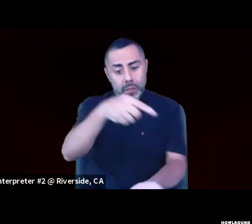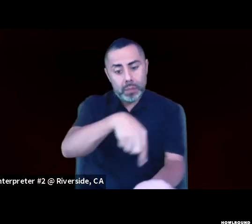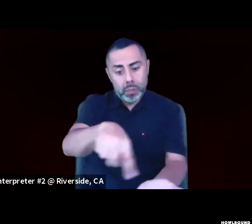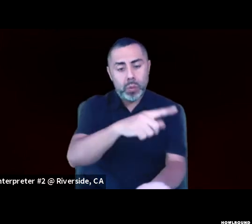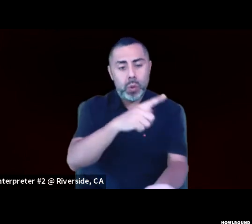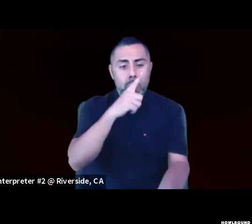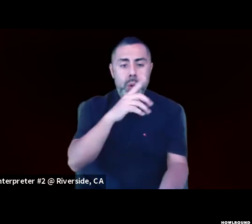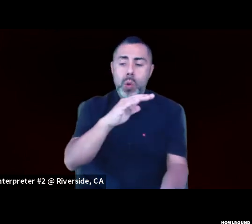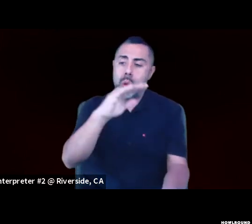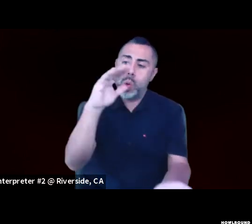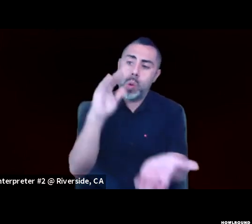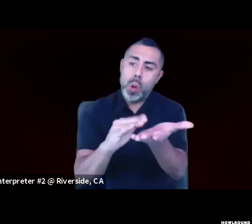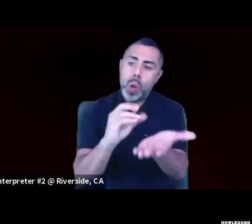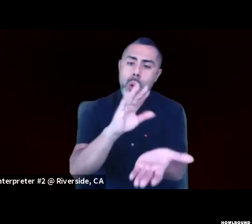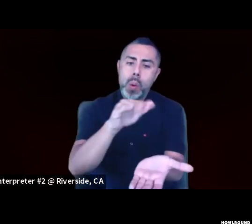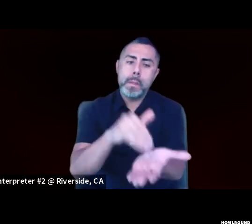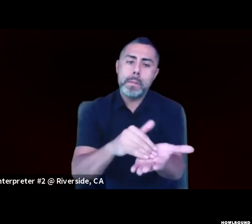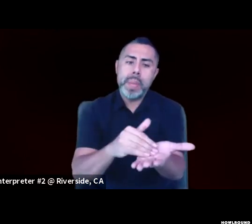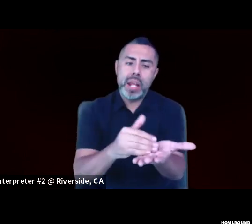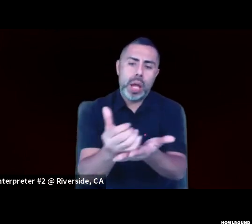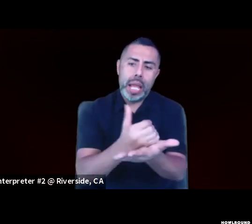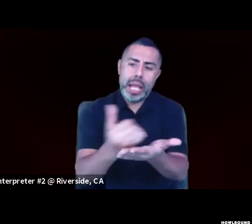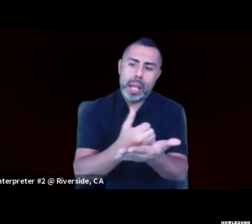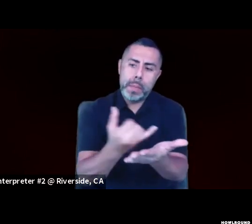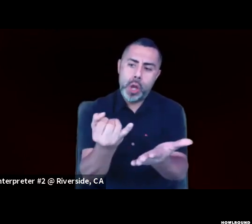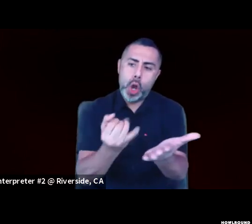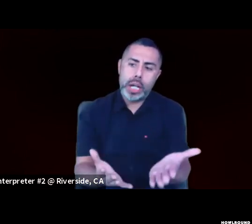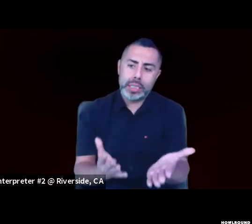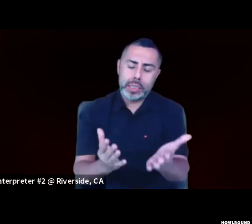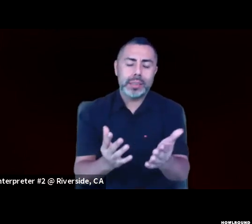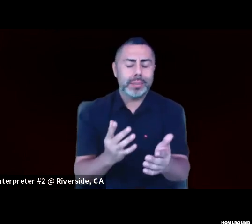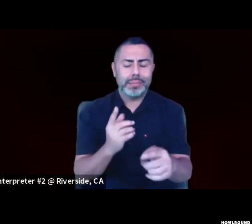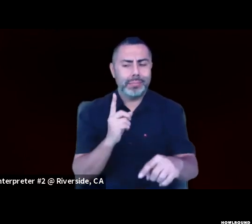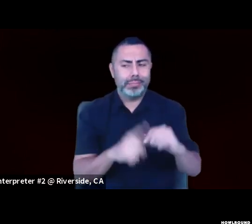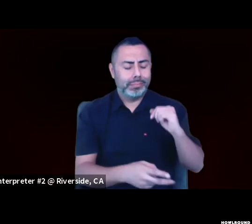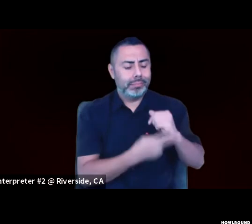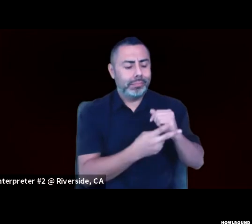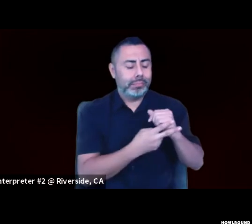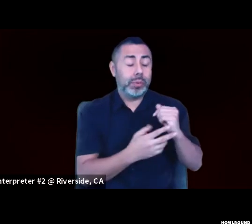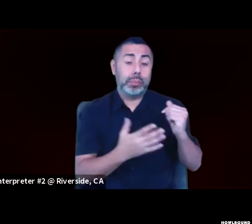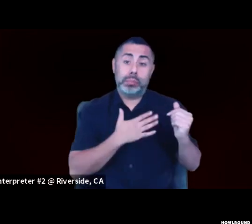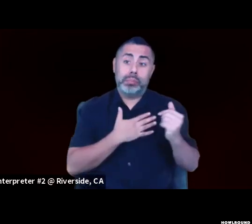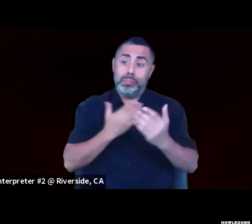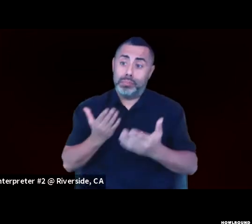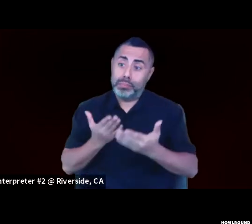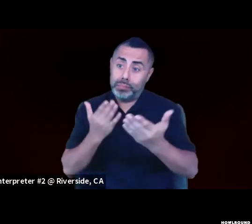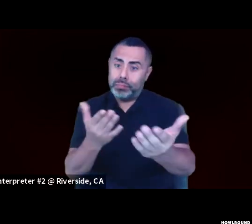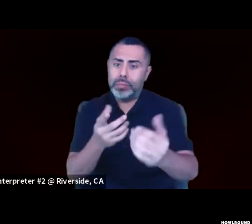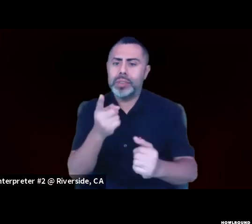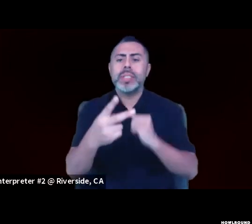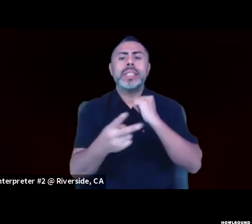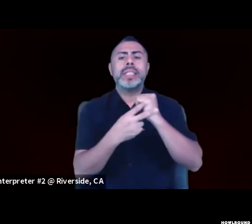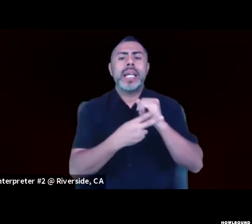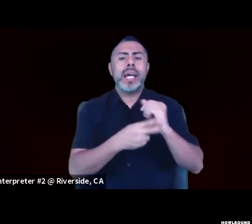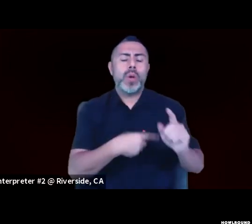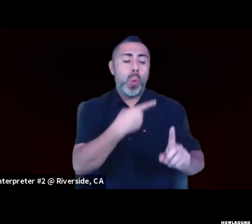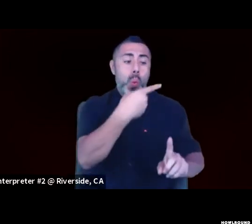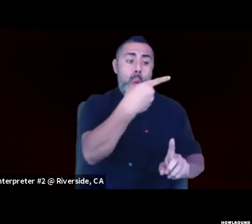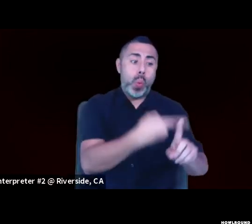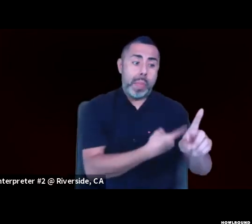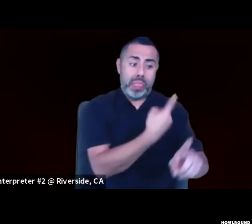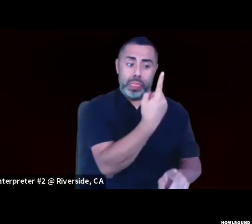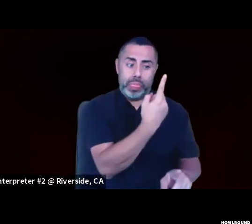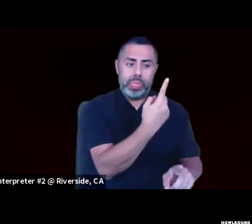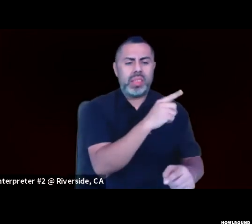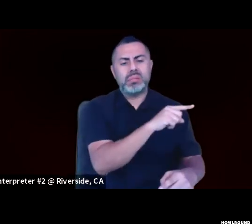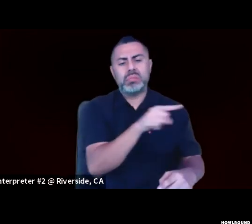achieve. So I always recommend 1 to 3 months worth. So for example,